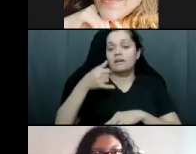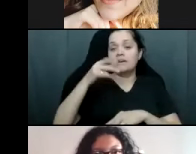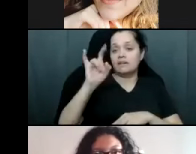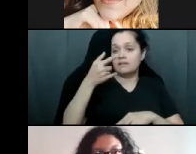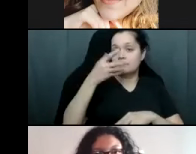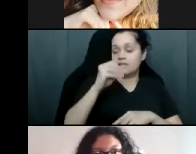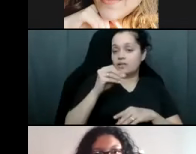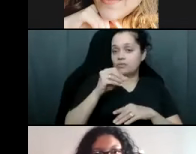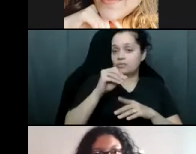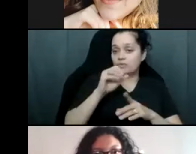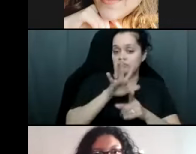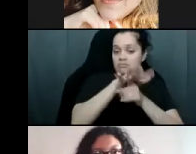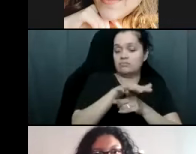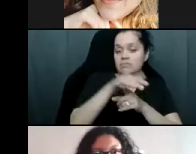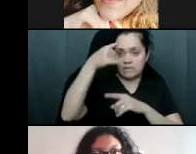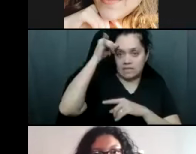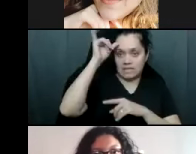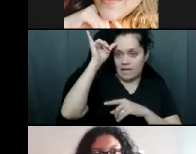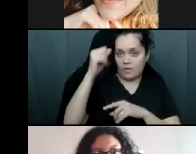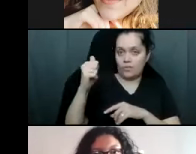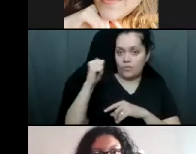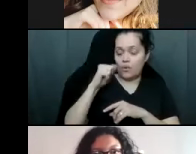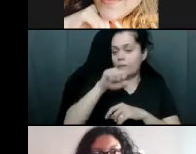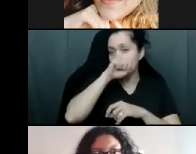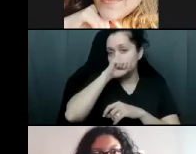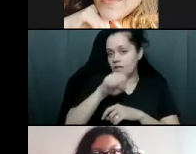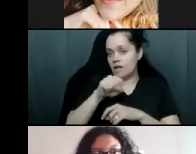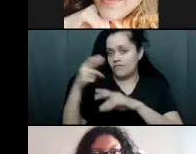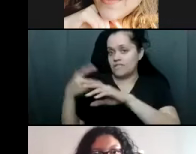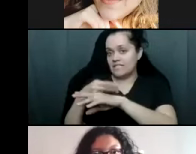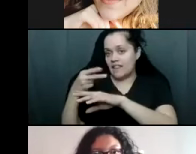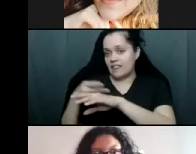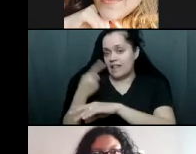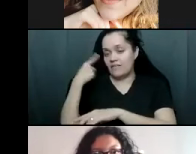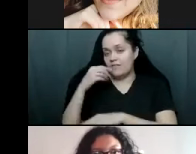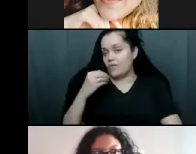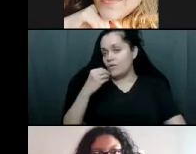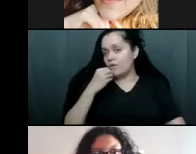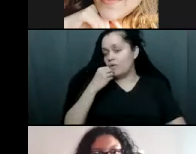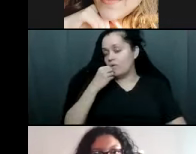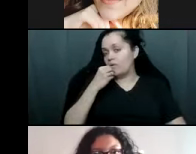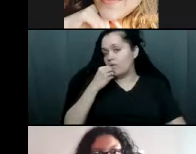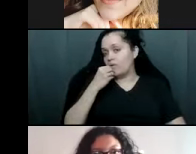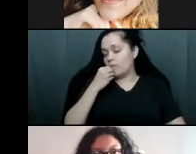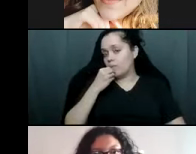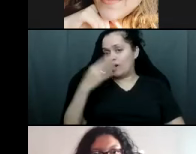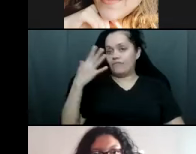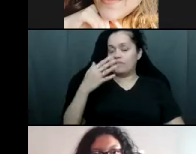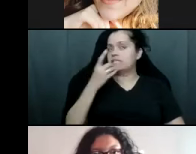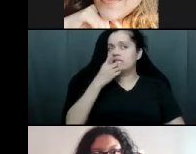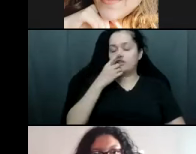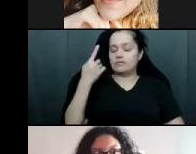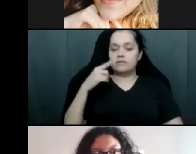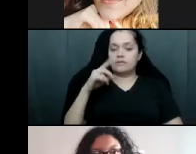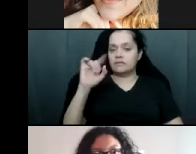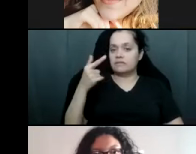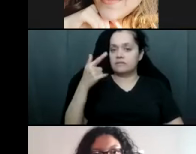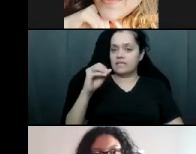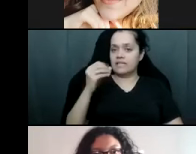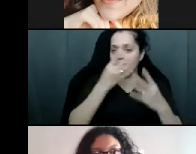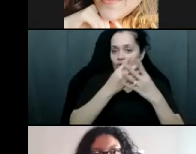the cattle, but the dingo, loves that lamb for supper. The dingo